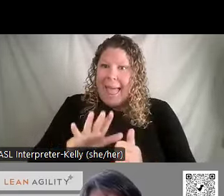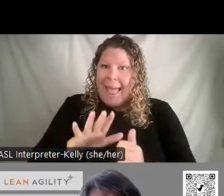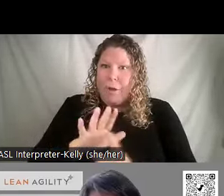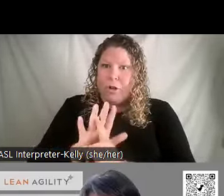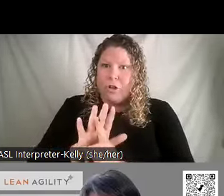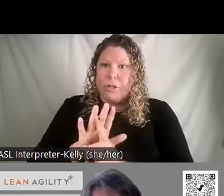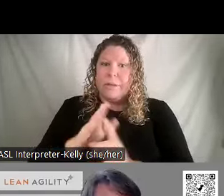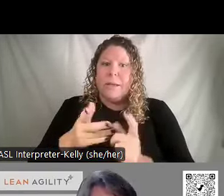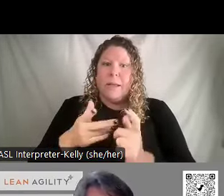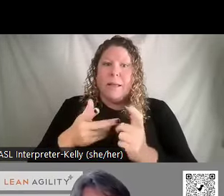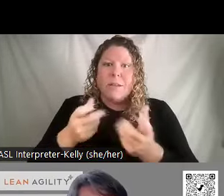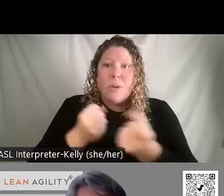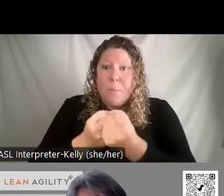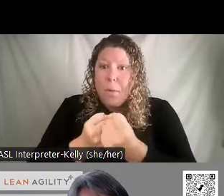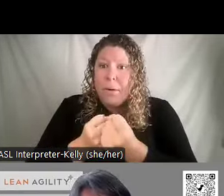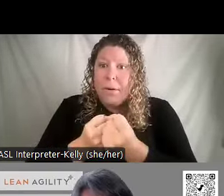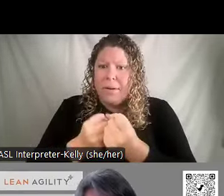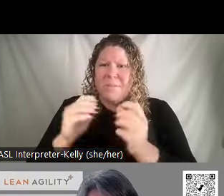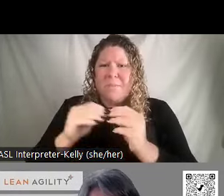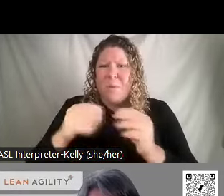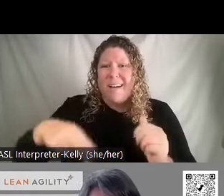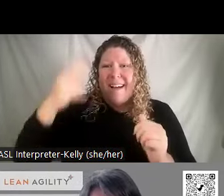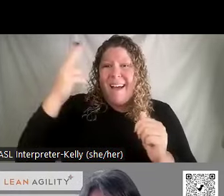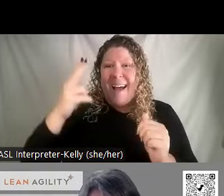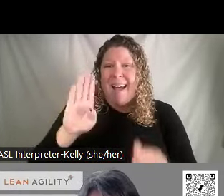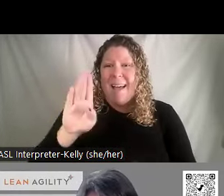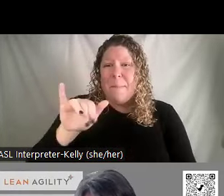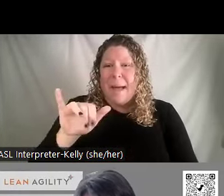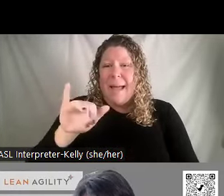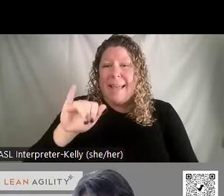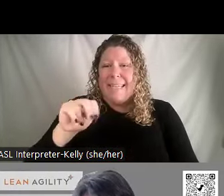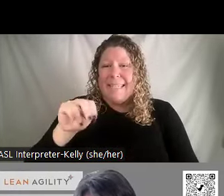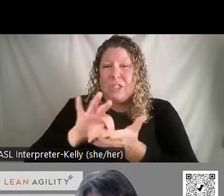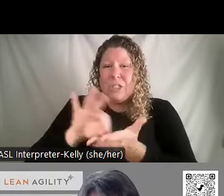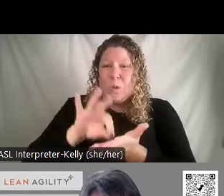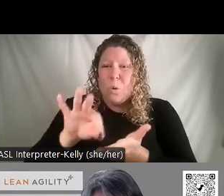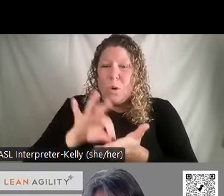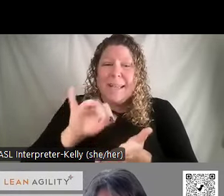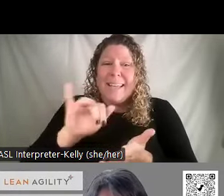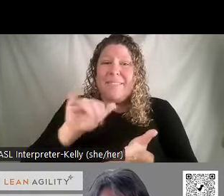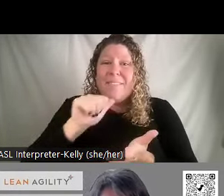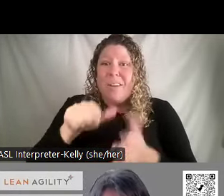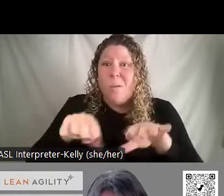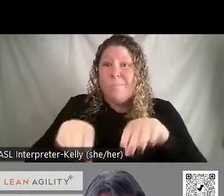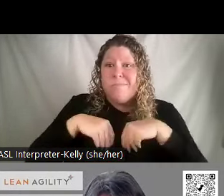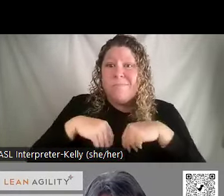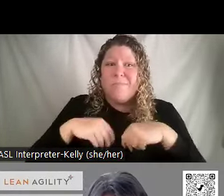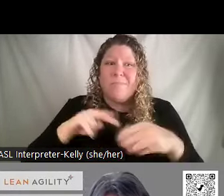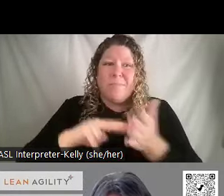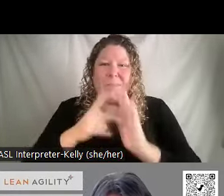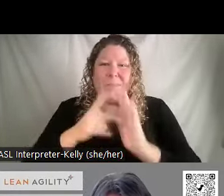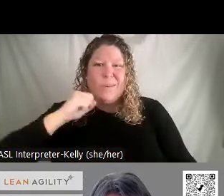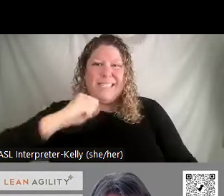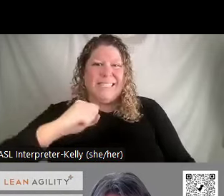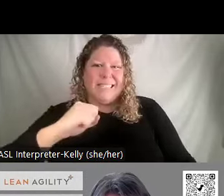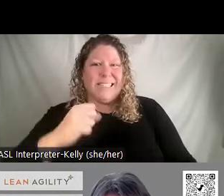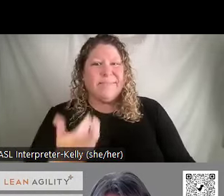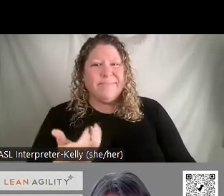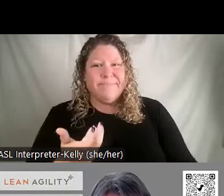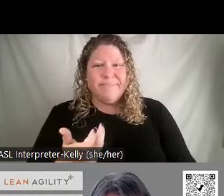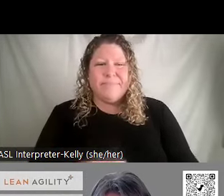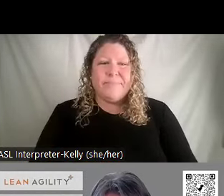score is. Otherwise, they're going to see it as your idea. They'll be a bit resistant often to try the thing out. All right. So if